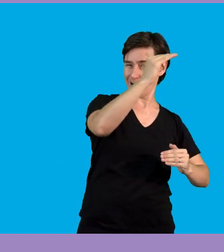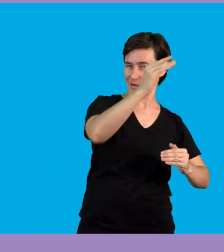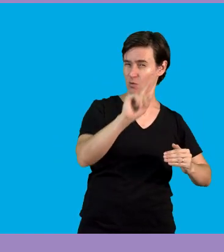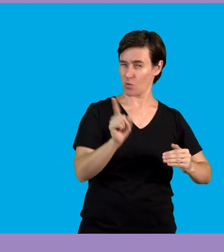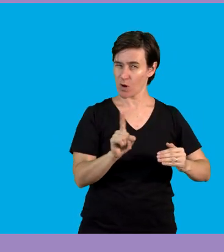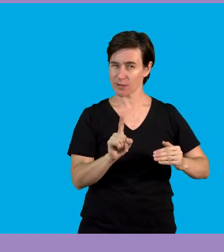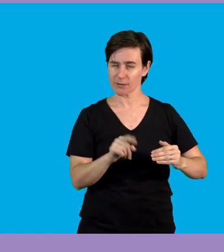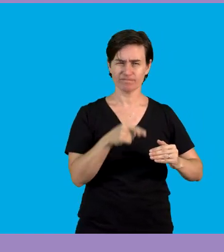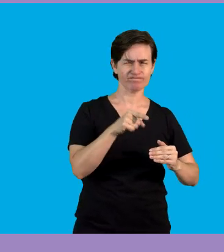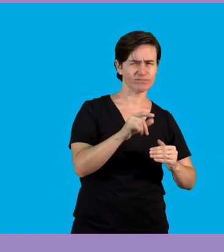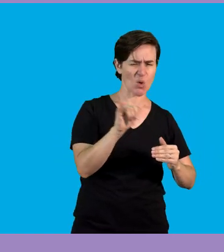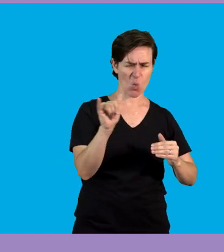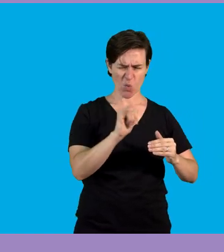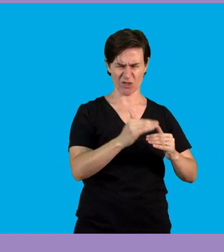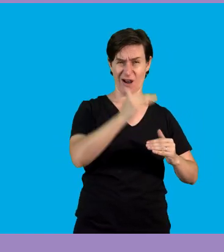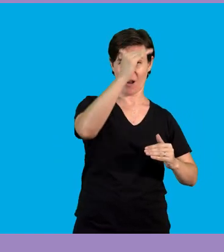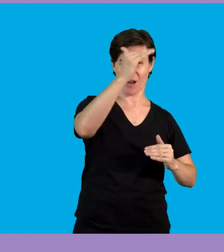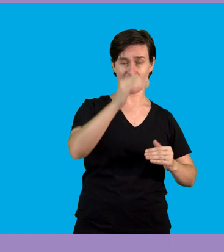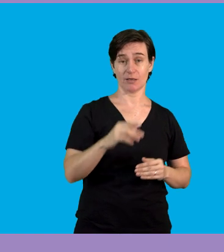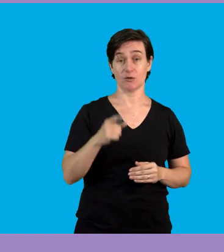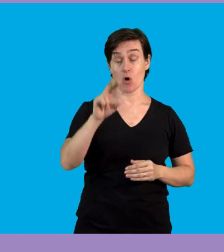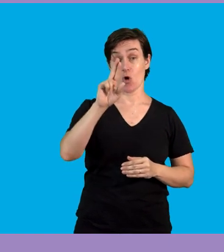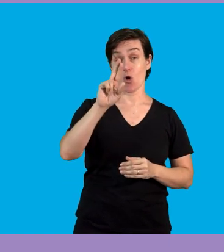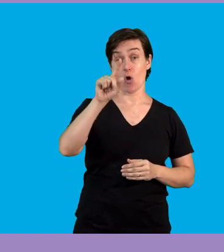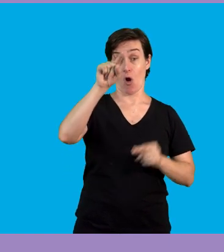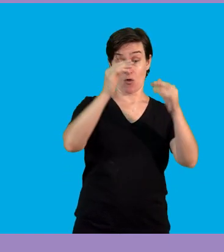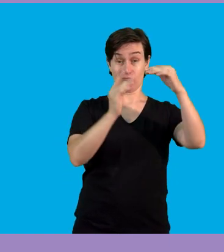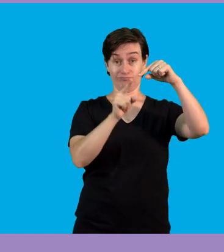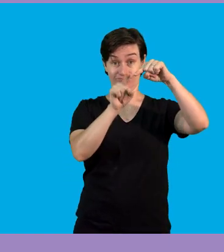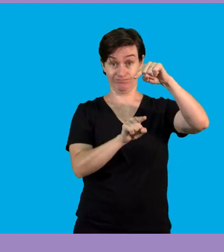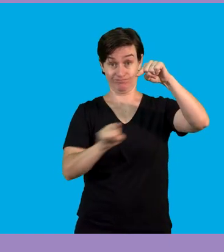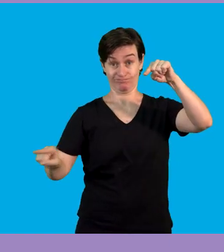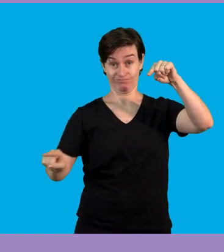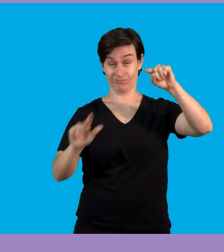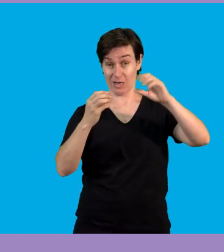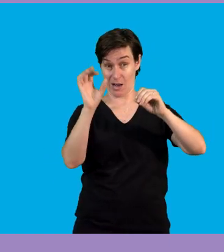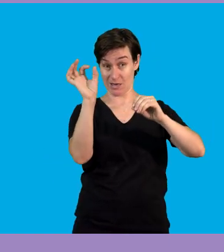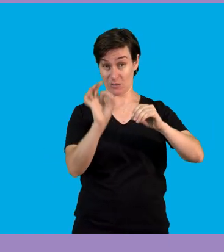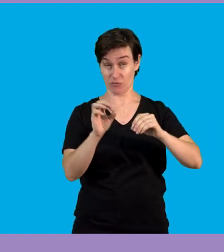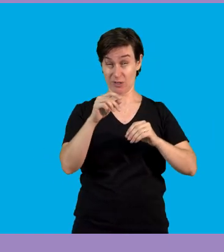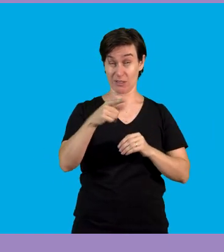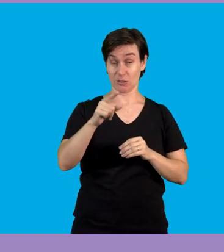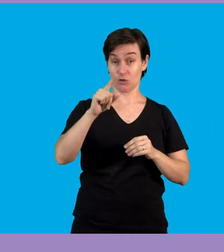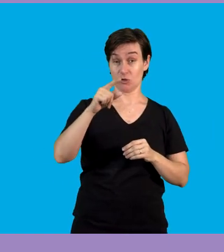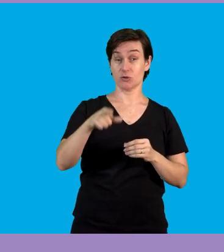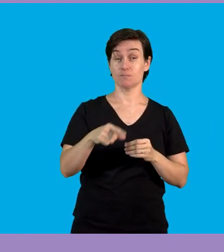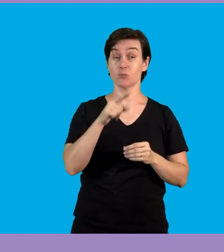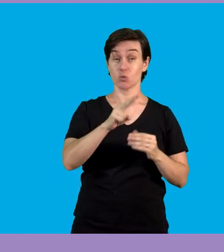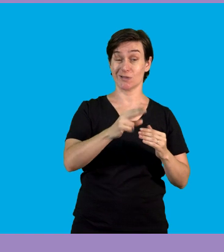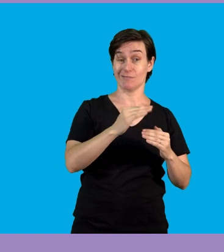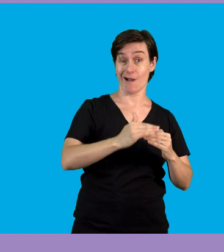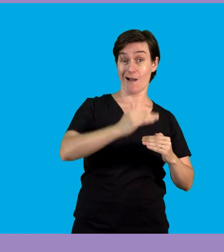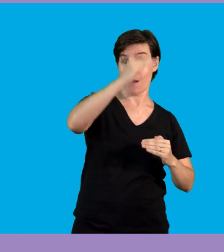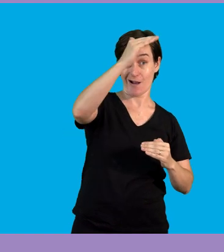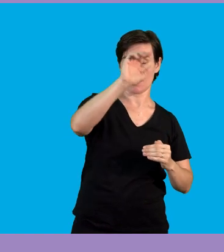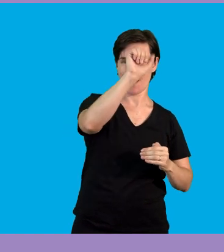important for us to know which one is the height. In a right angle triangle, we have the height that is perpendicular to the base. So in the first triangle there, the